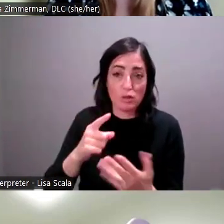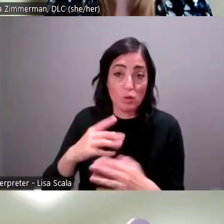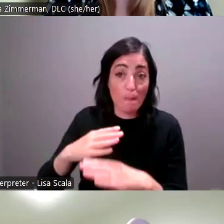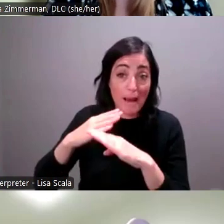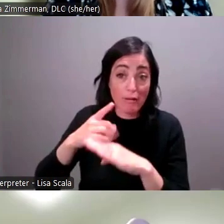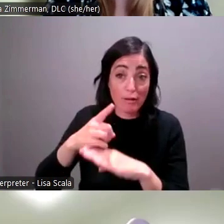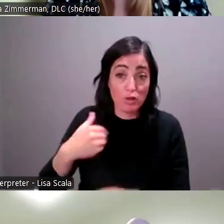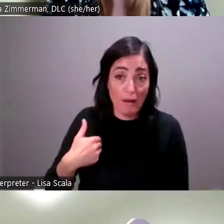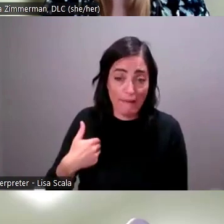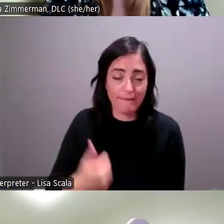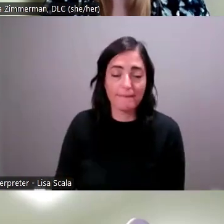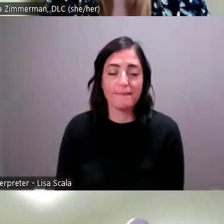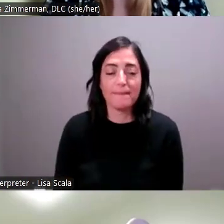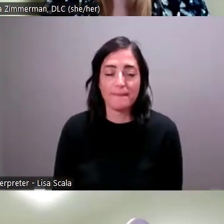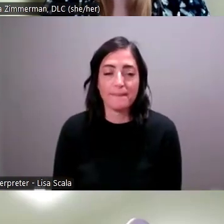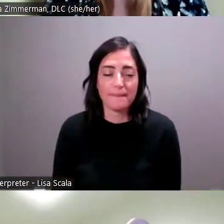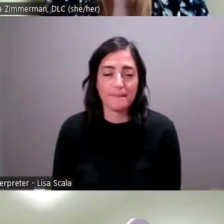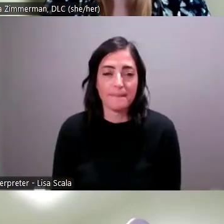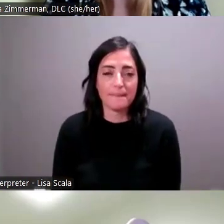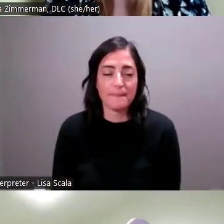that you encounter.